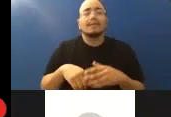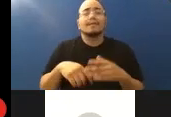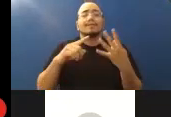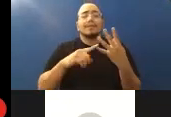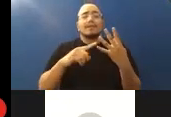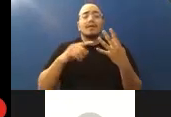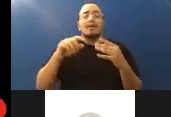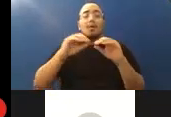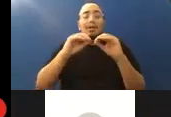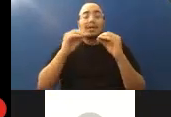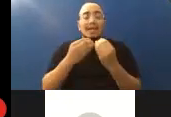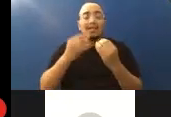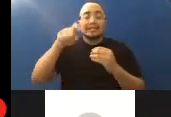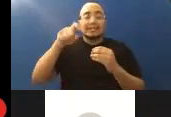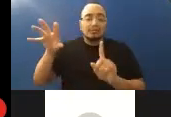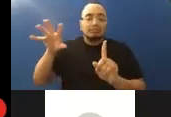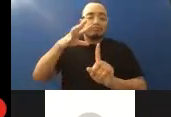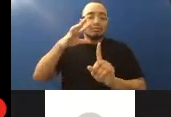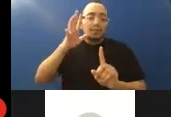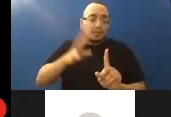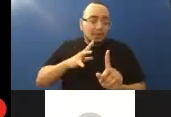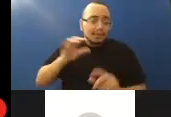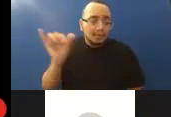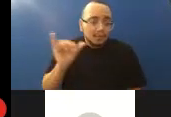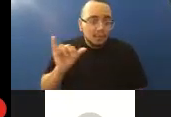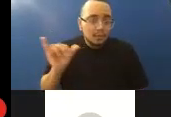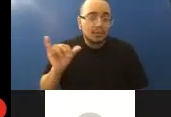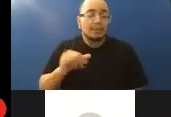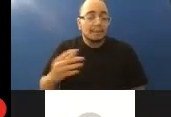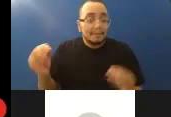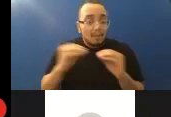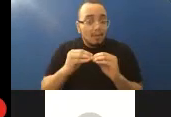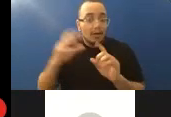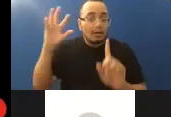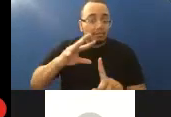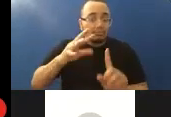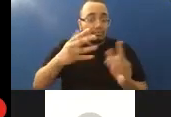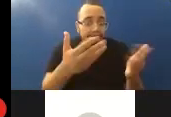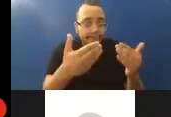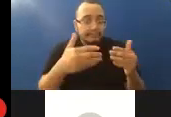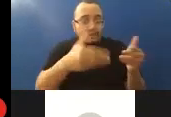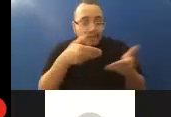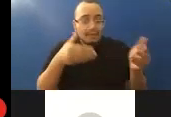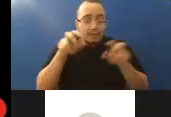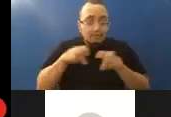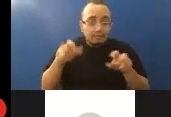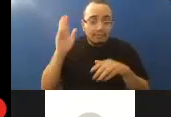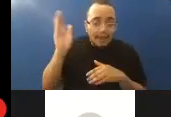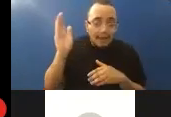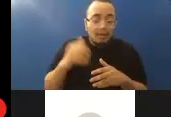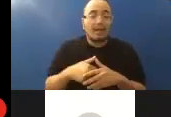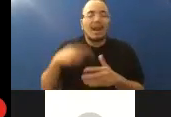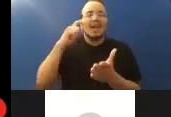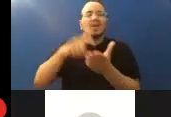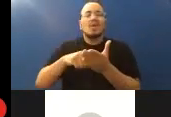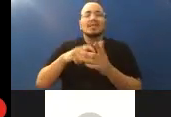more. I think movement spaces need to highlight women more. For example, I go to a lot of actions, and it's a lot of men speaking at